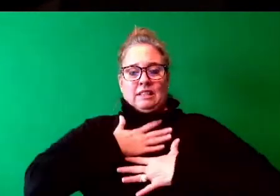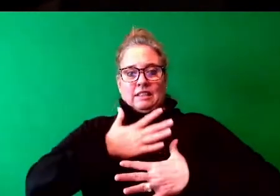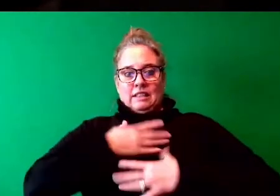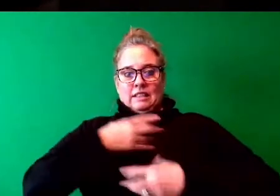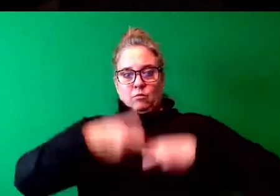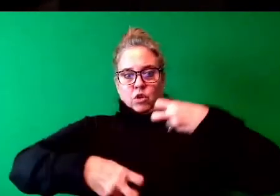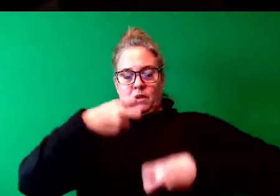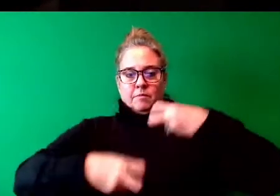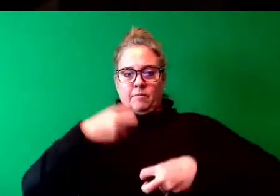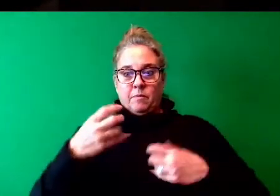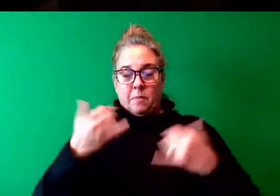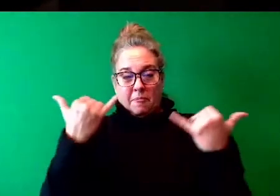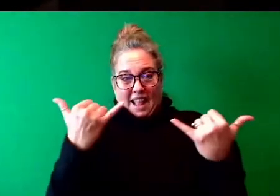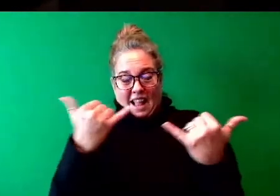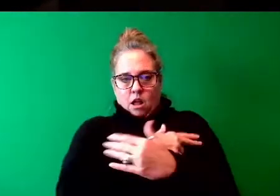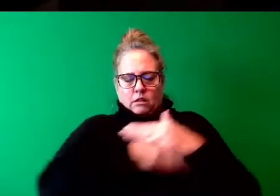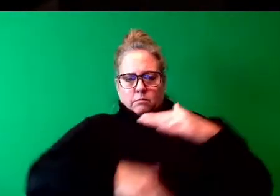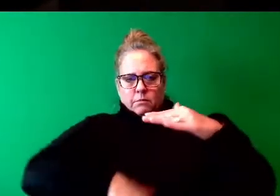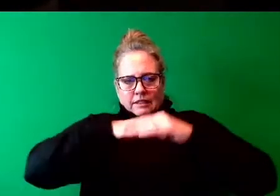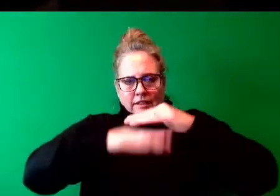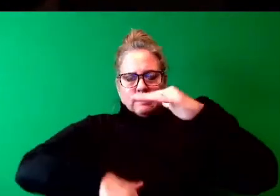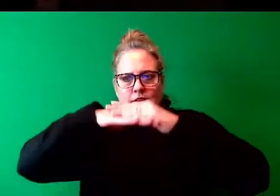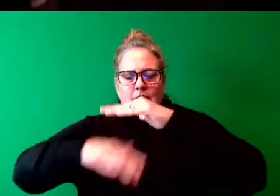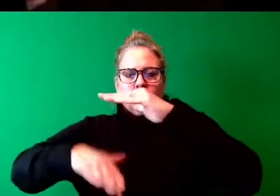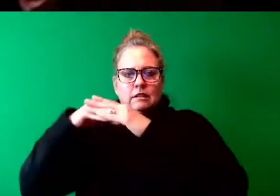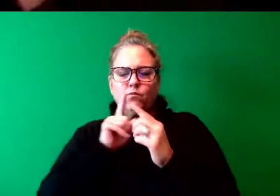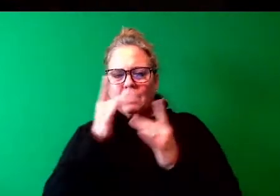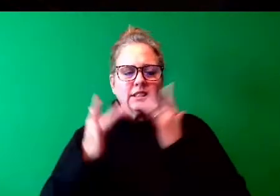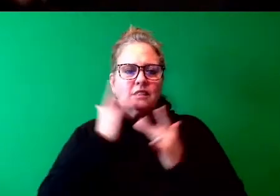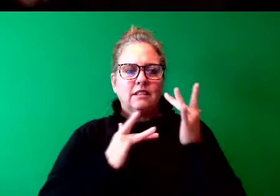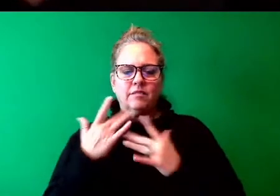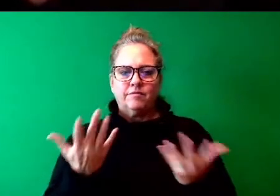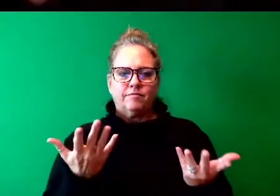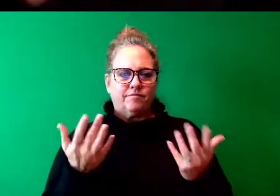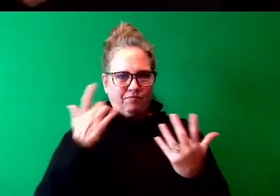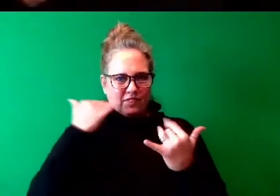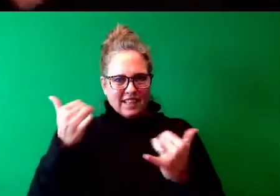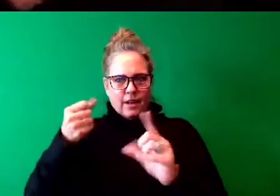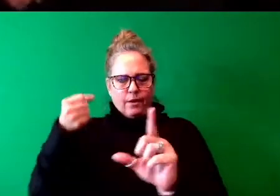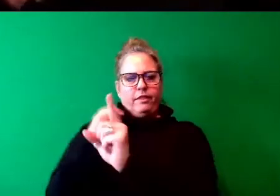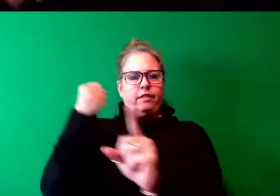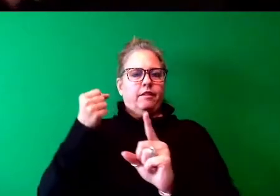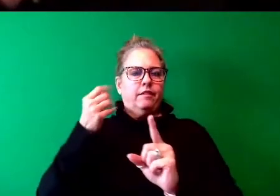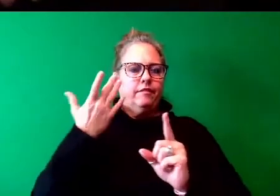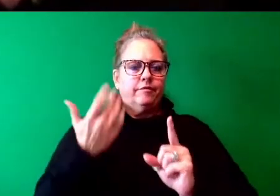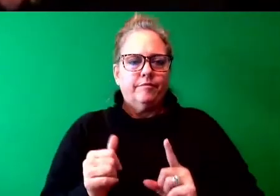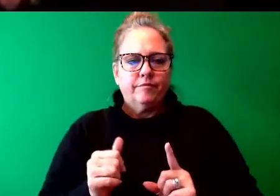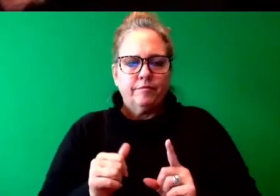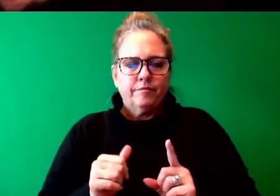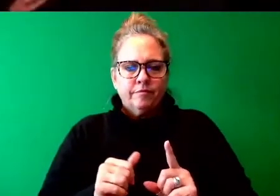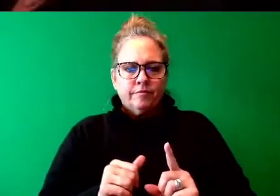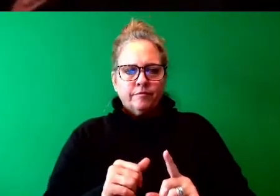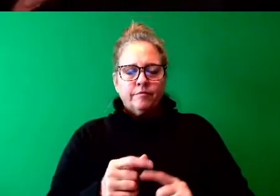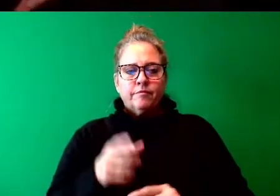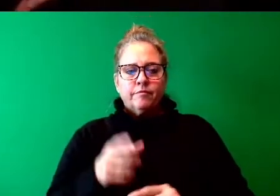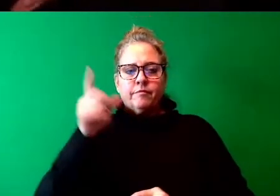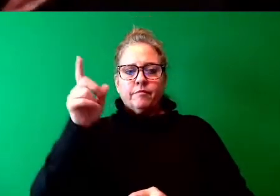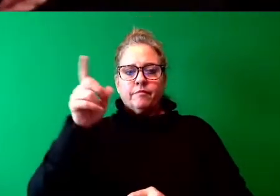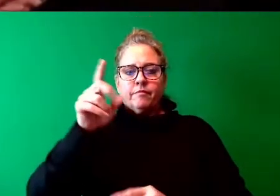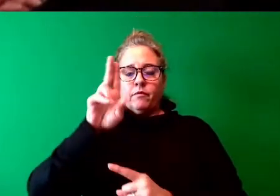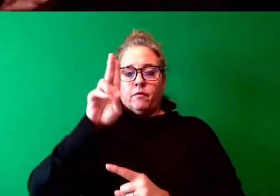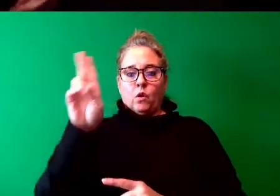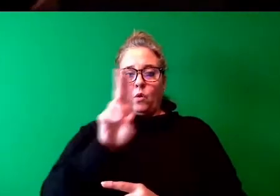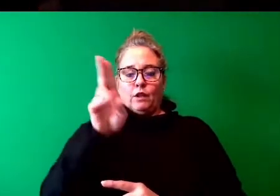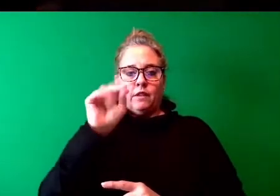hospital. There are staff challenges, and to Kari's point, 99.5% of UC